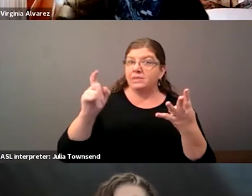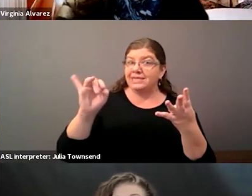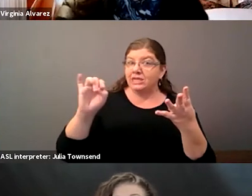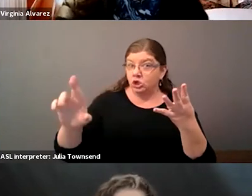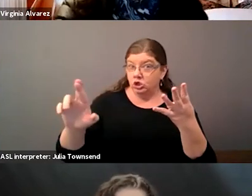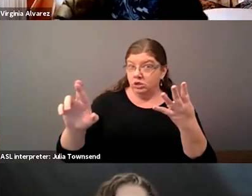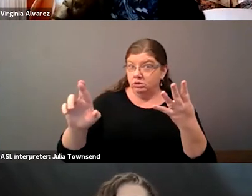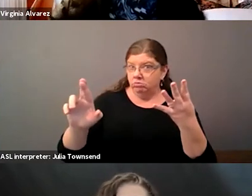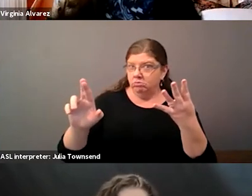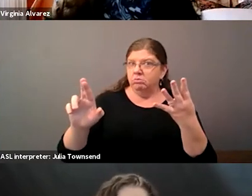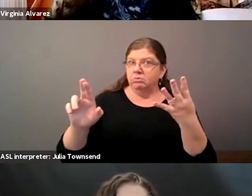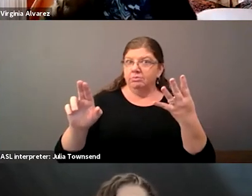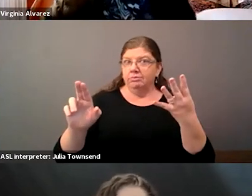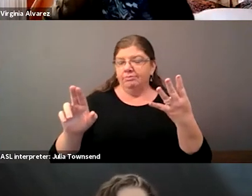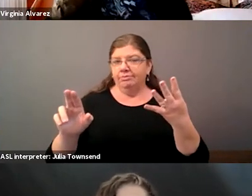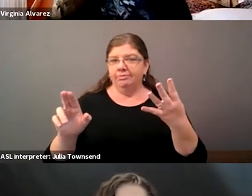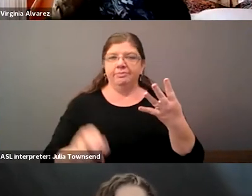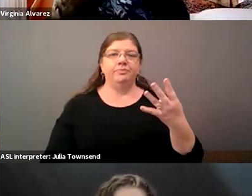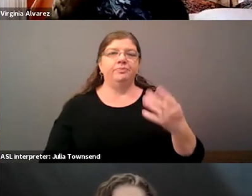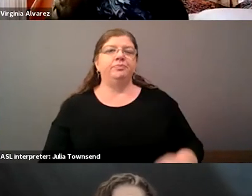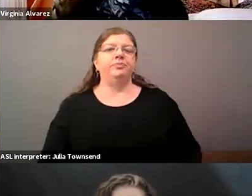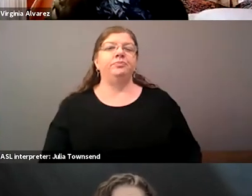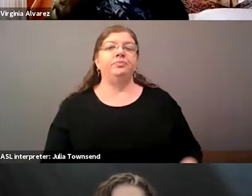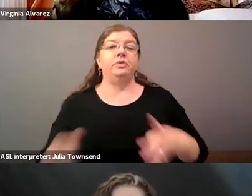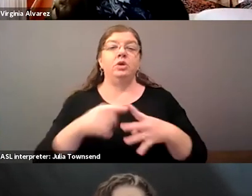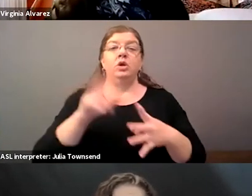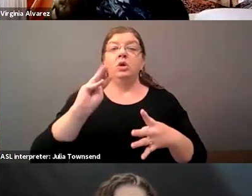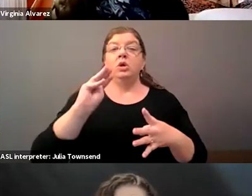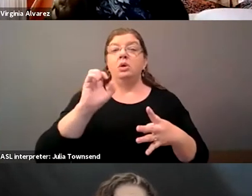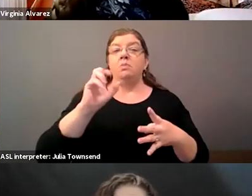moni do it